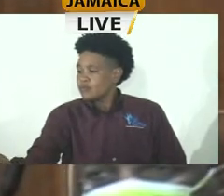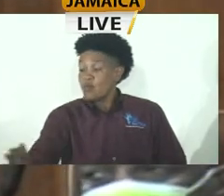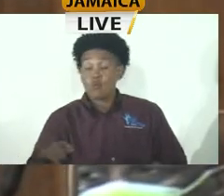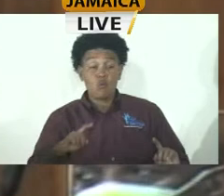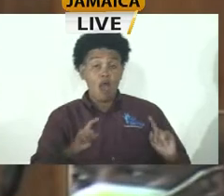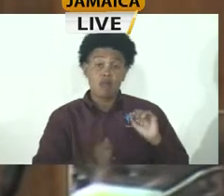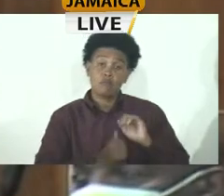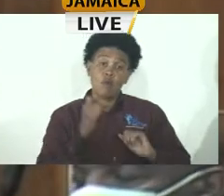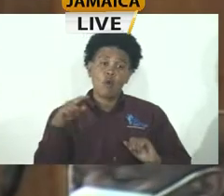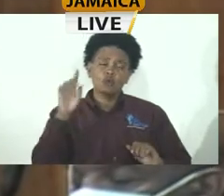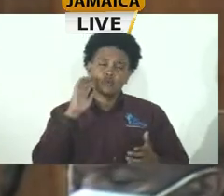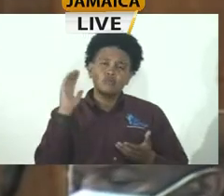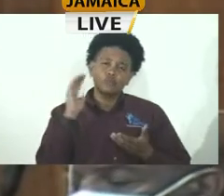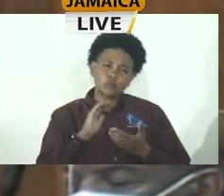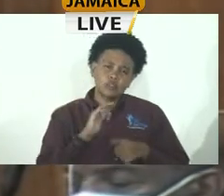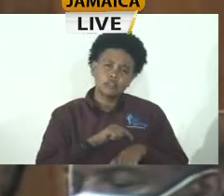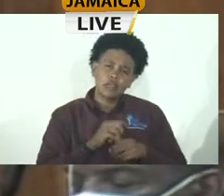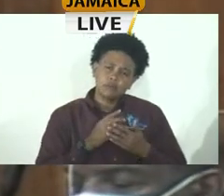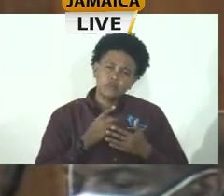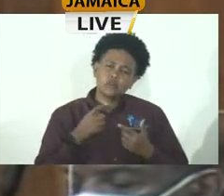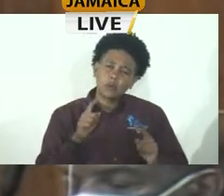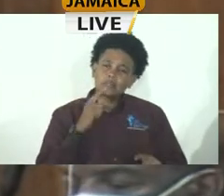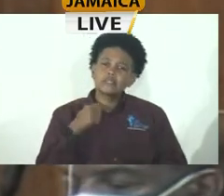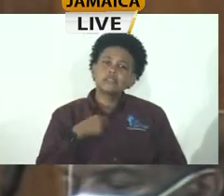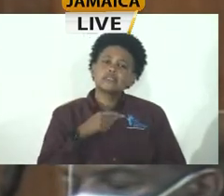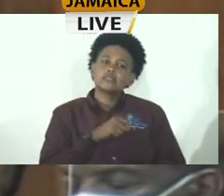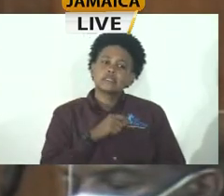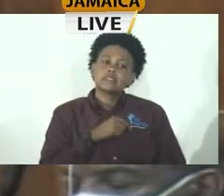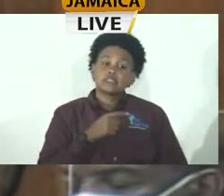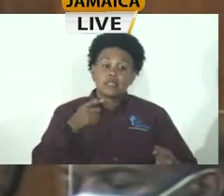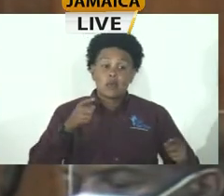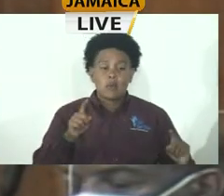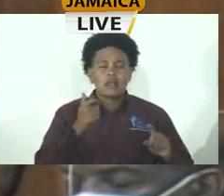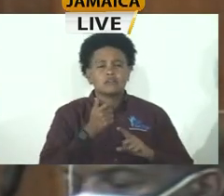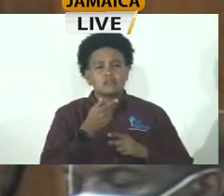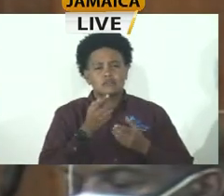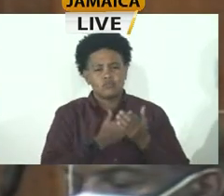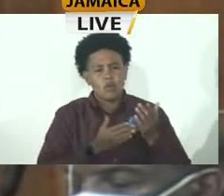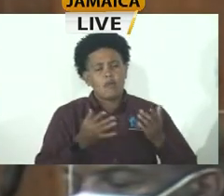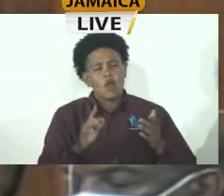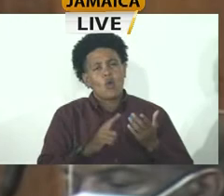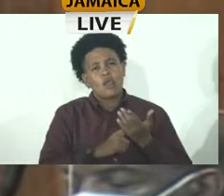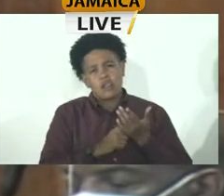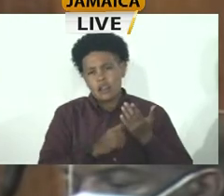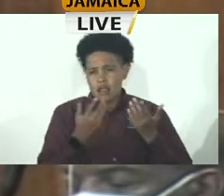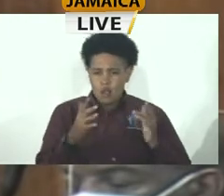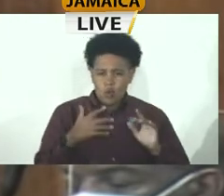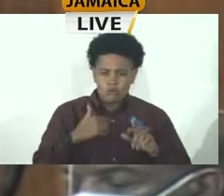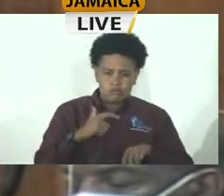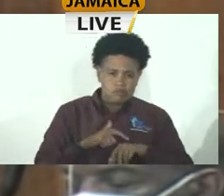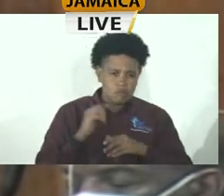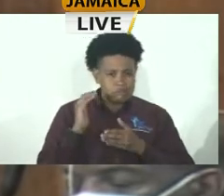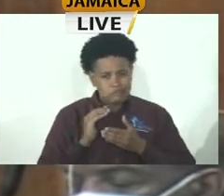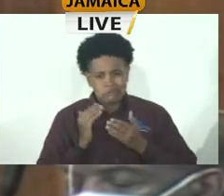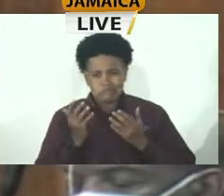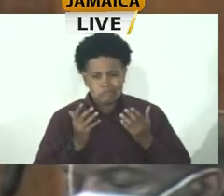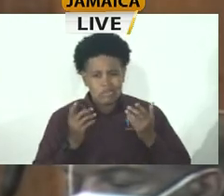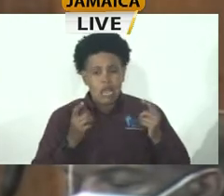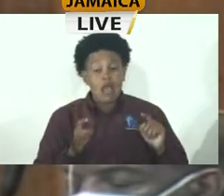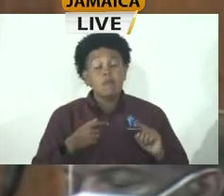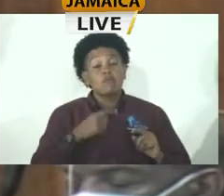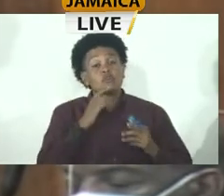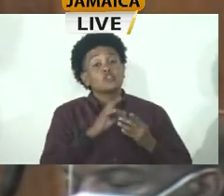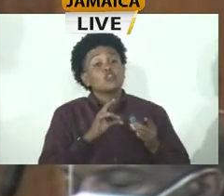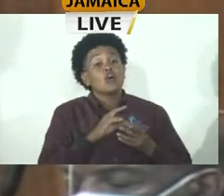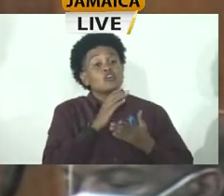please guilty and there will be cases for negotiation of sentence we are talking about those cases madam speakers small and